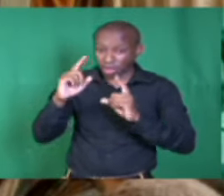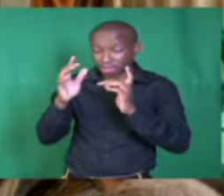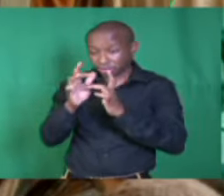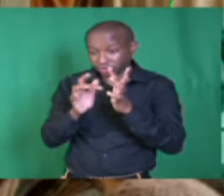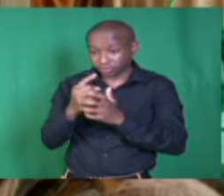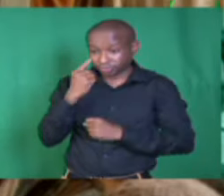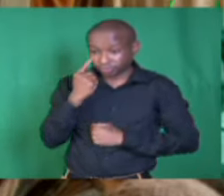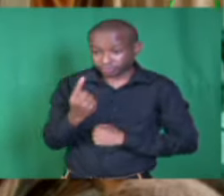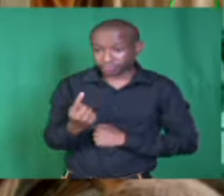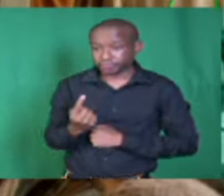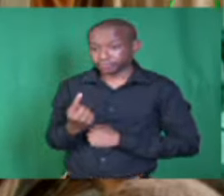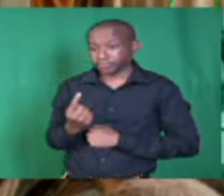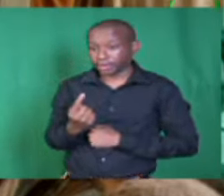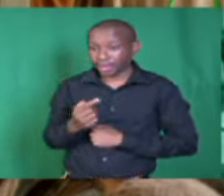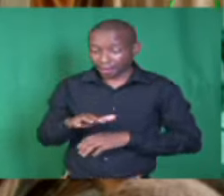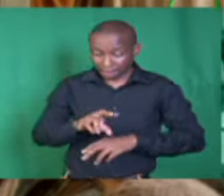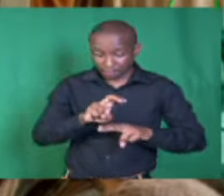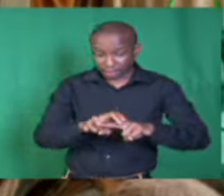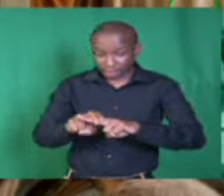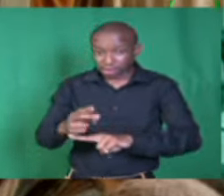and these are his followers.